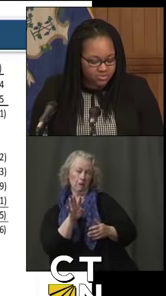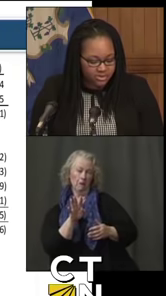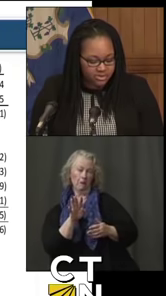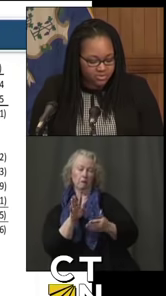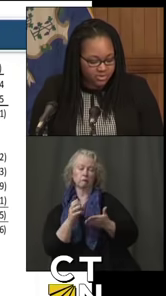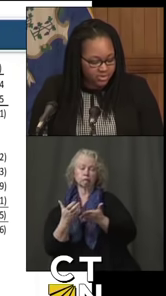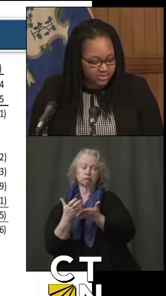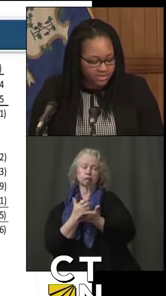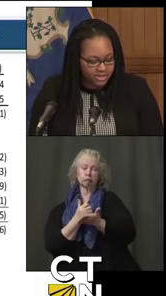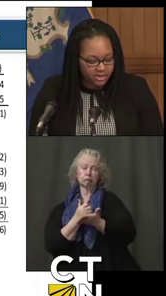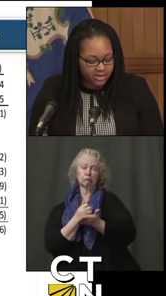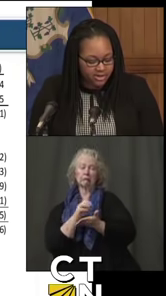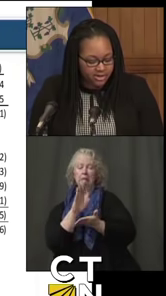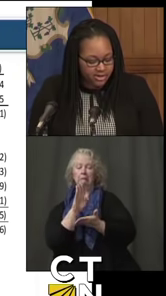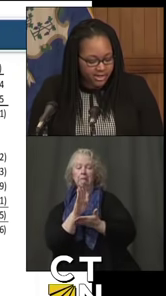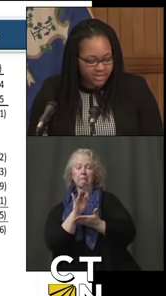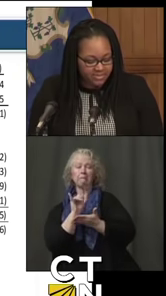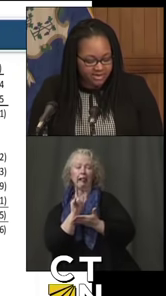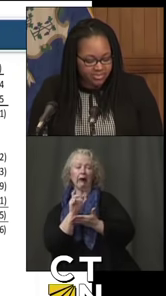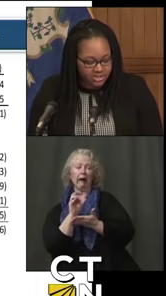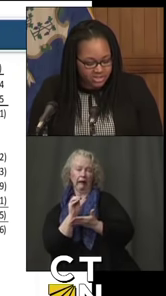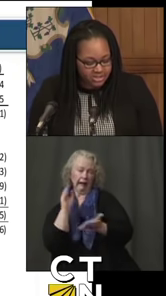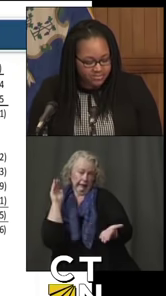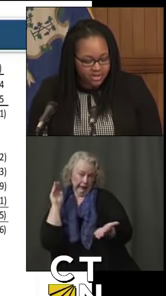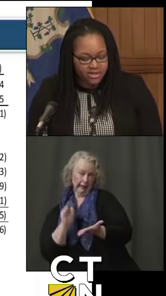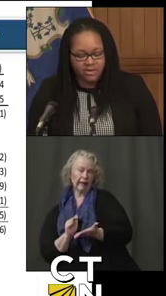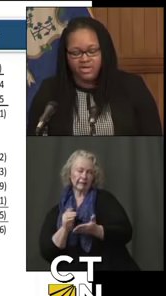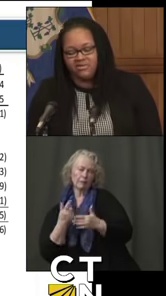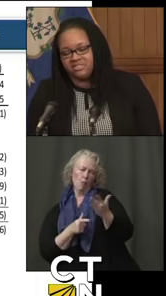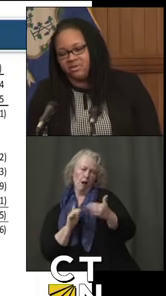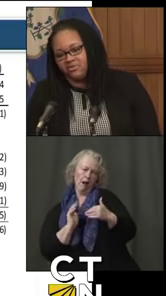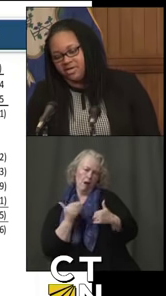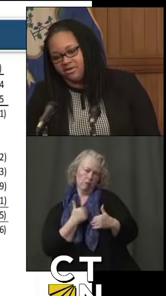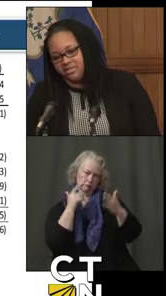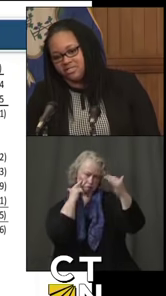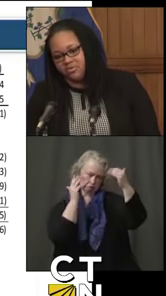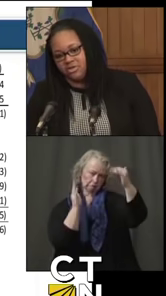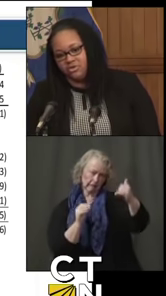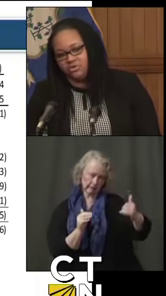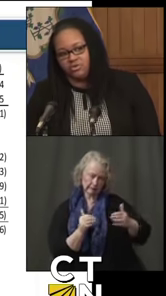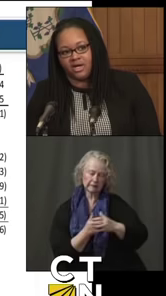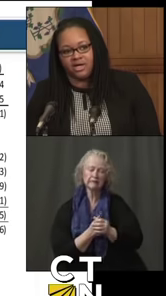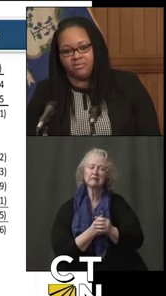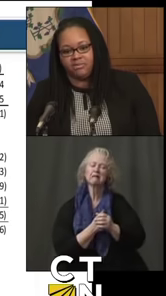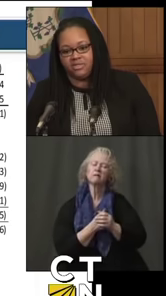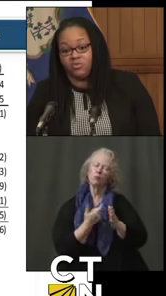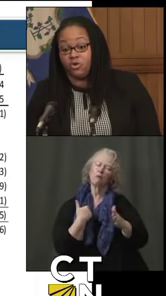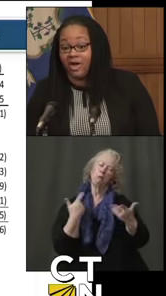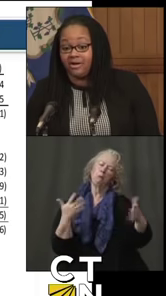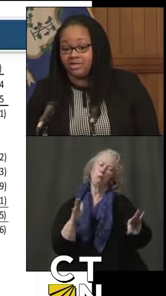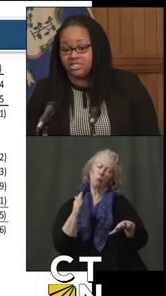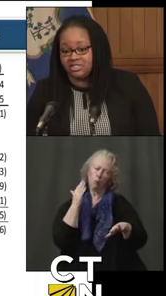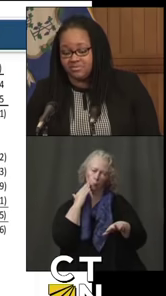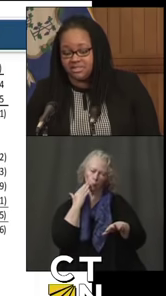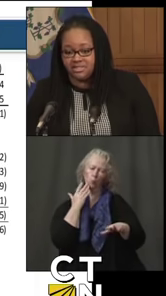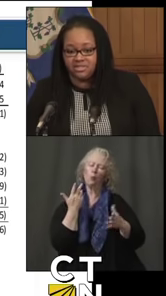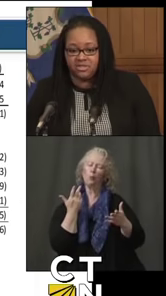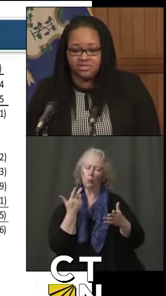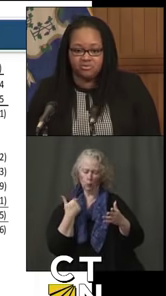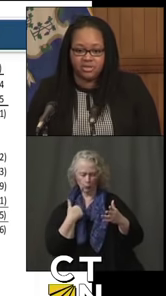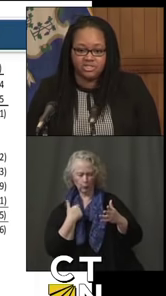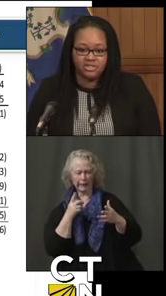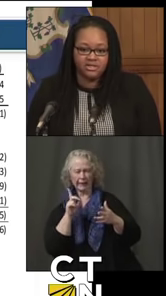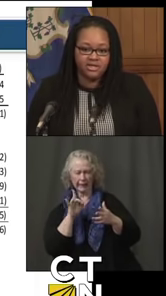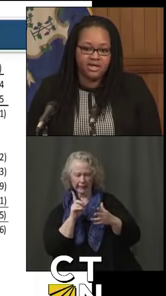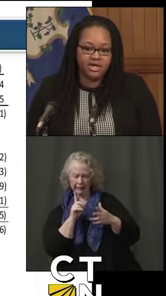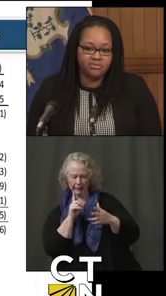in $2.1 billion lower than budgeted. And we have some other areas that we knew required adjustments in the